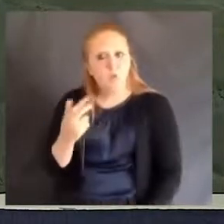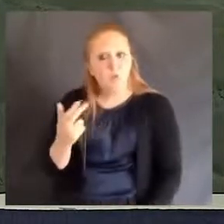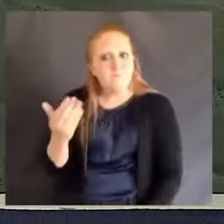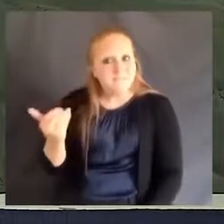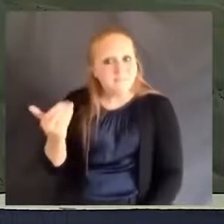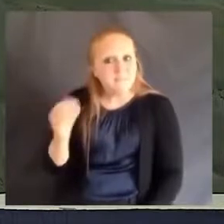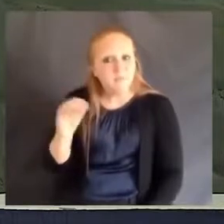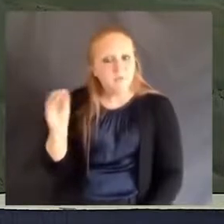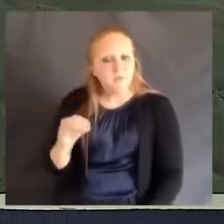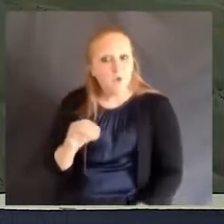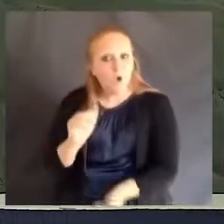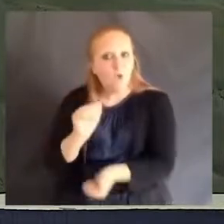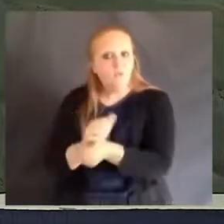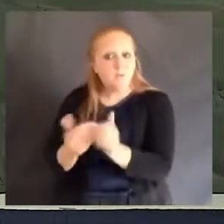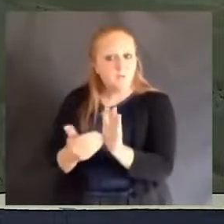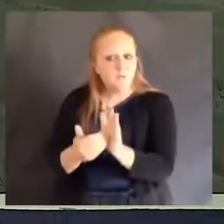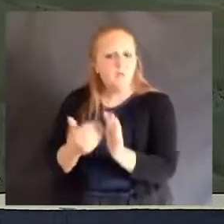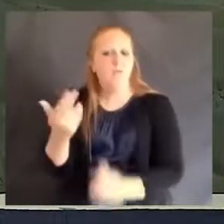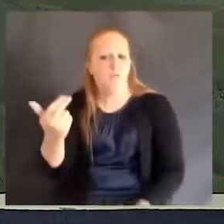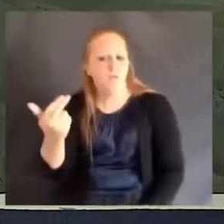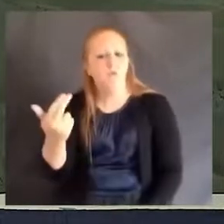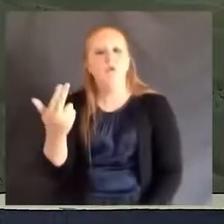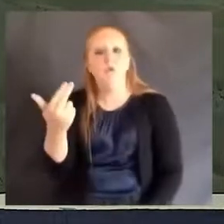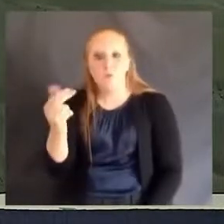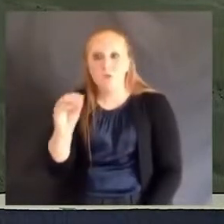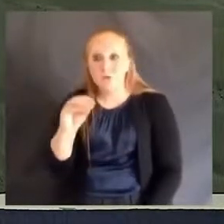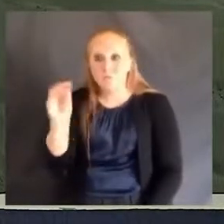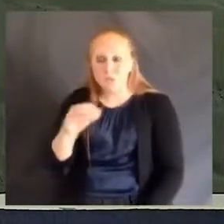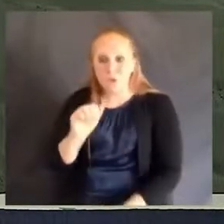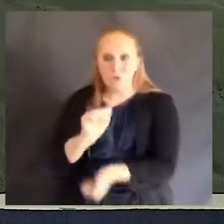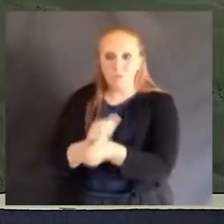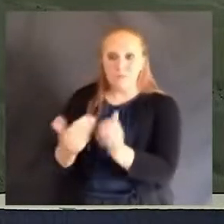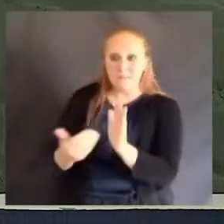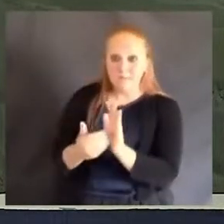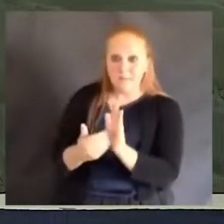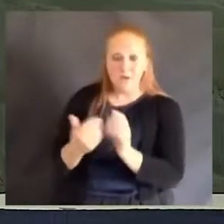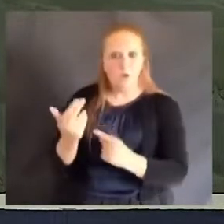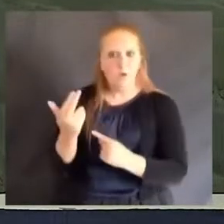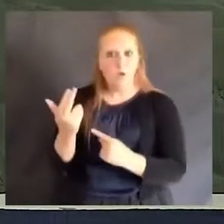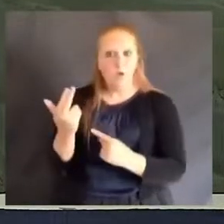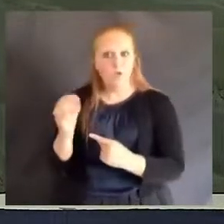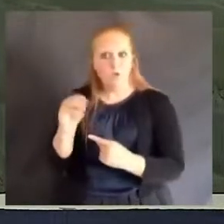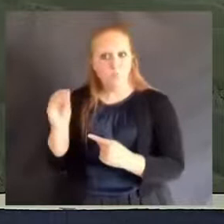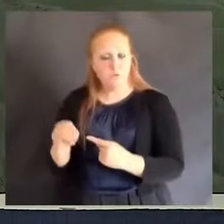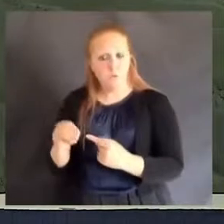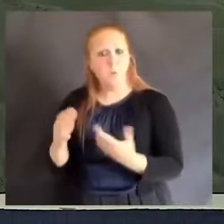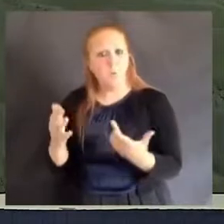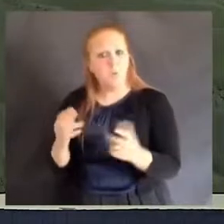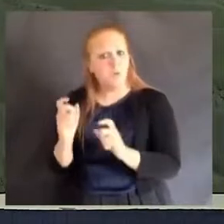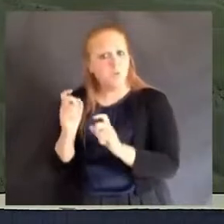rearrested. 13% were rearrested. Well, then those 13% contributed, right?